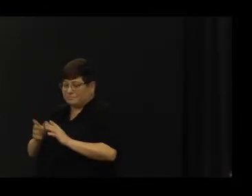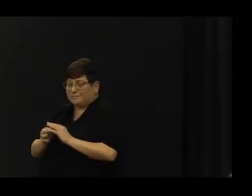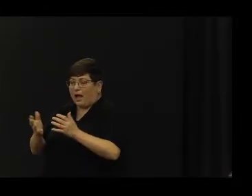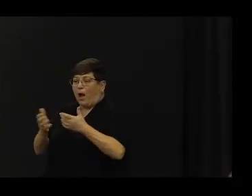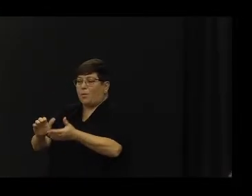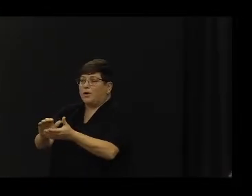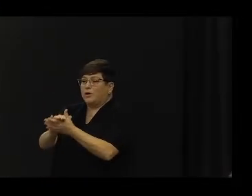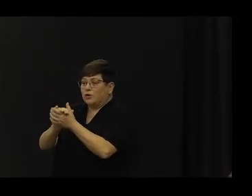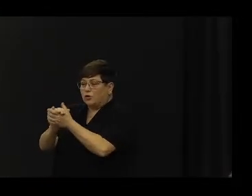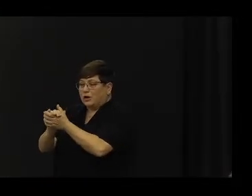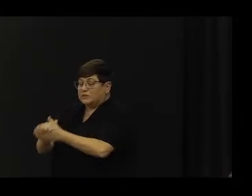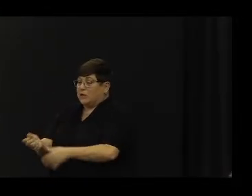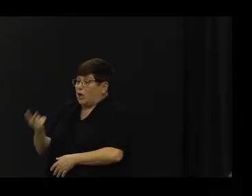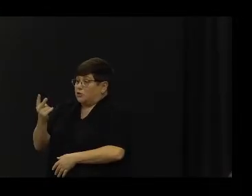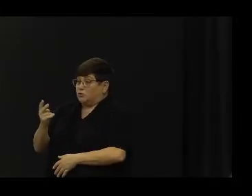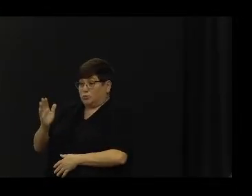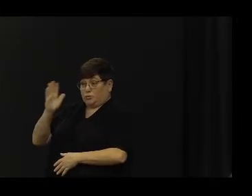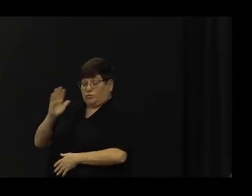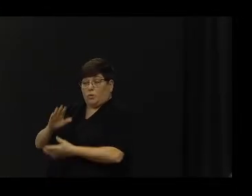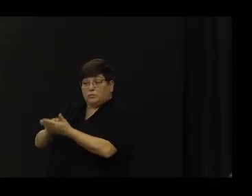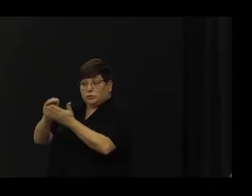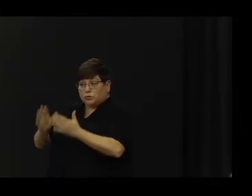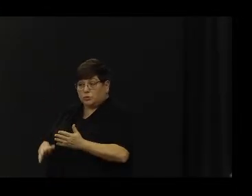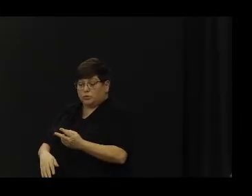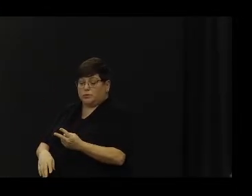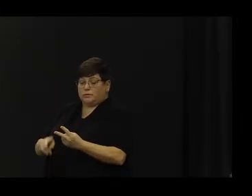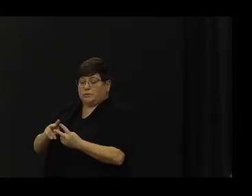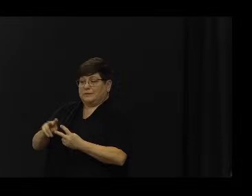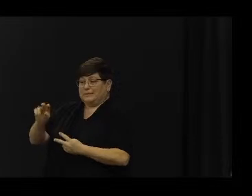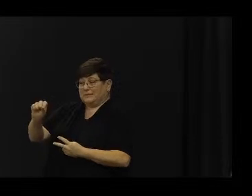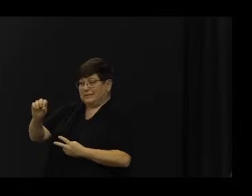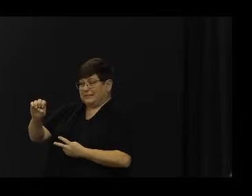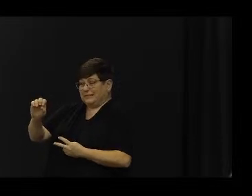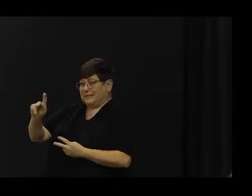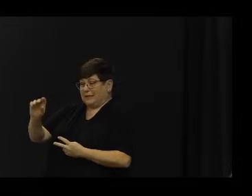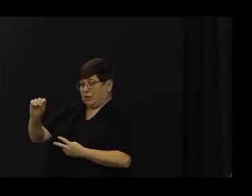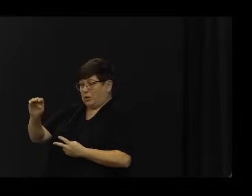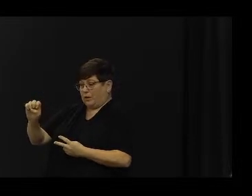2 former students, Siku White